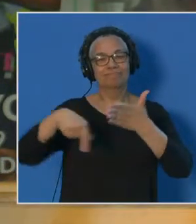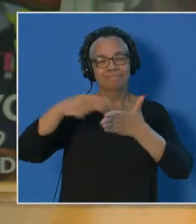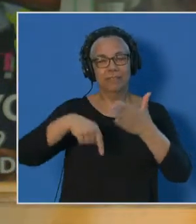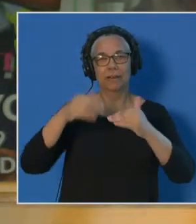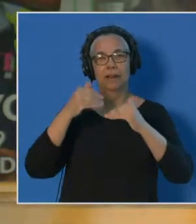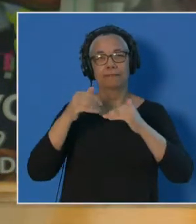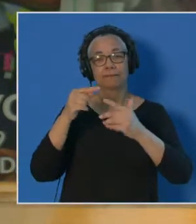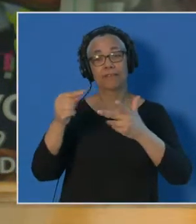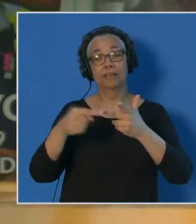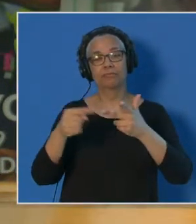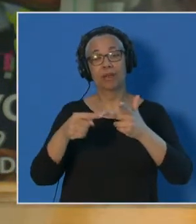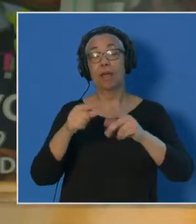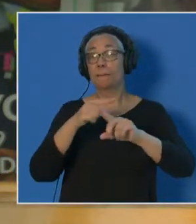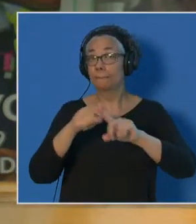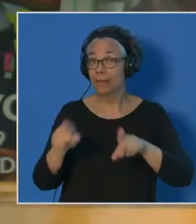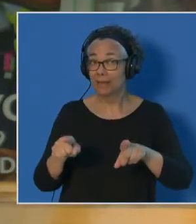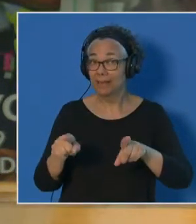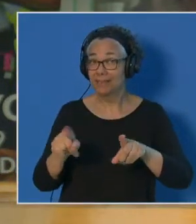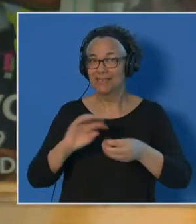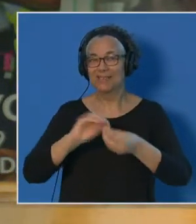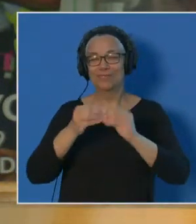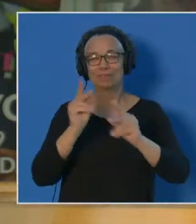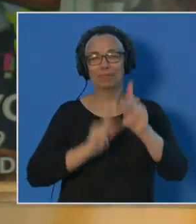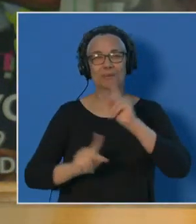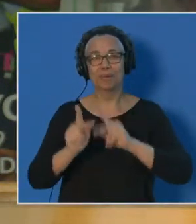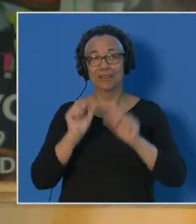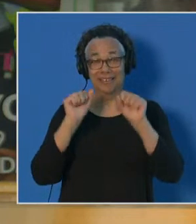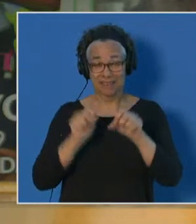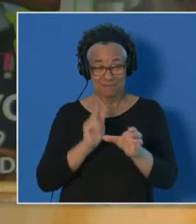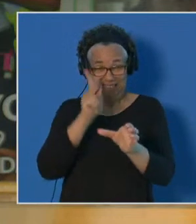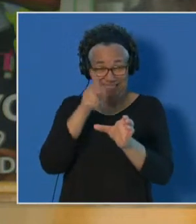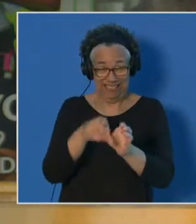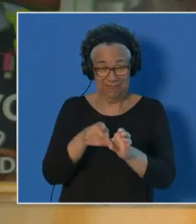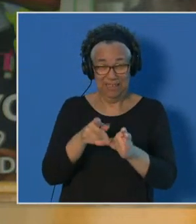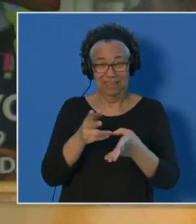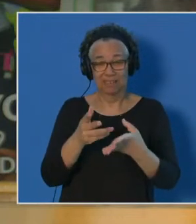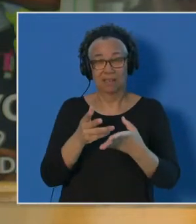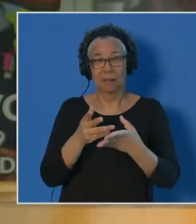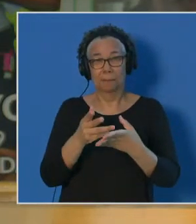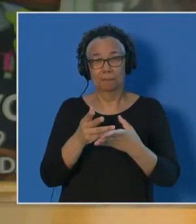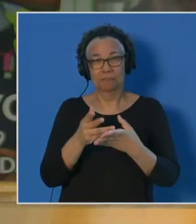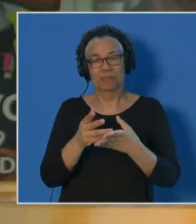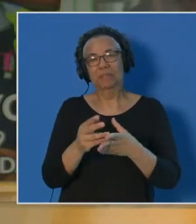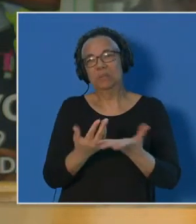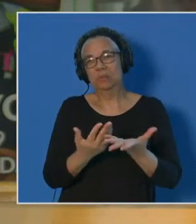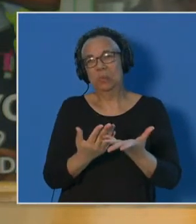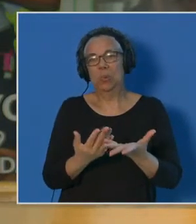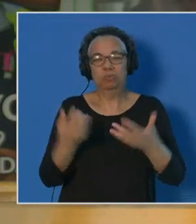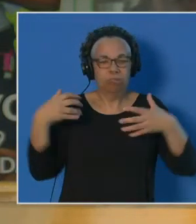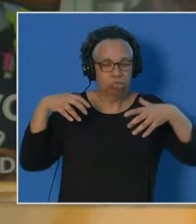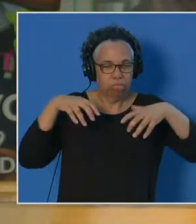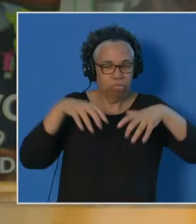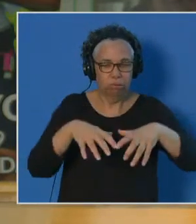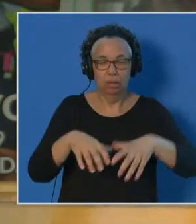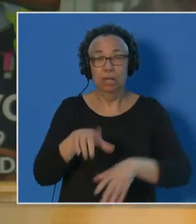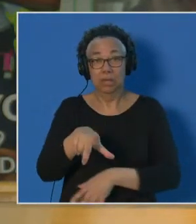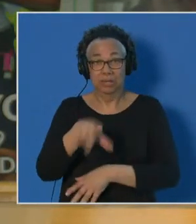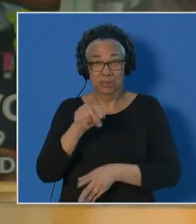the number of persons that can participate and congregate. So 20 people is